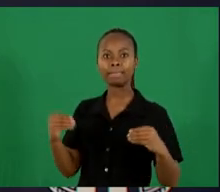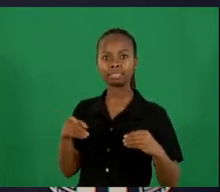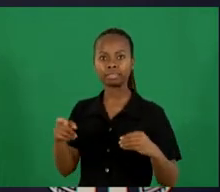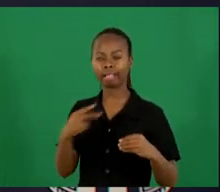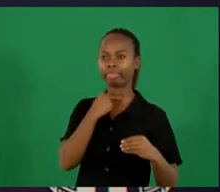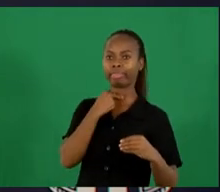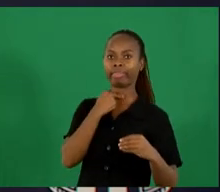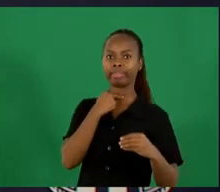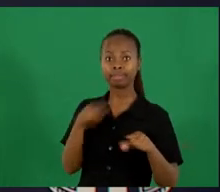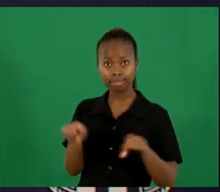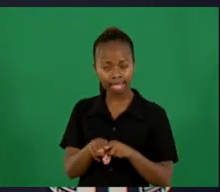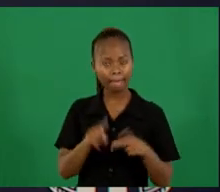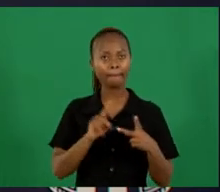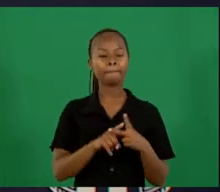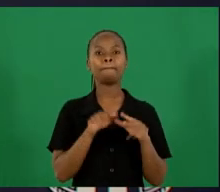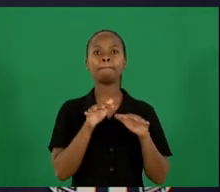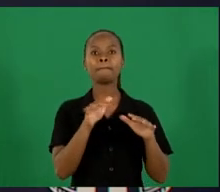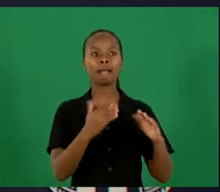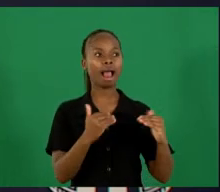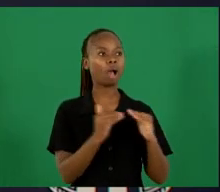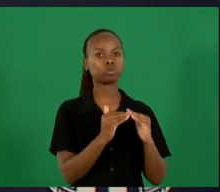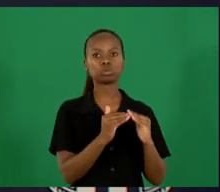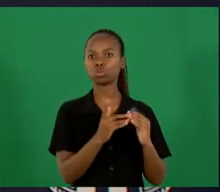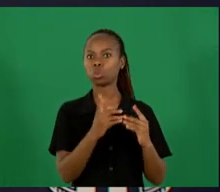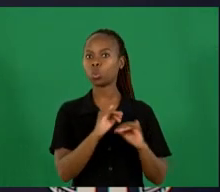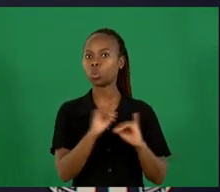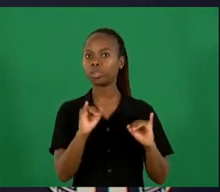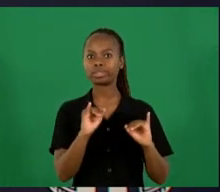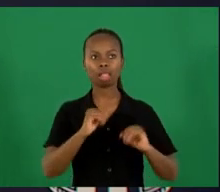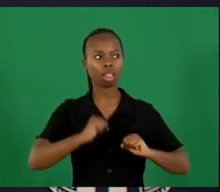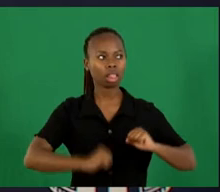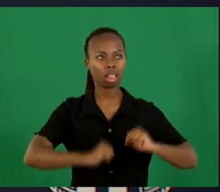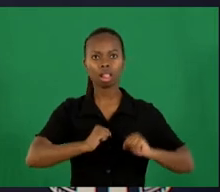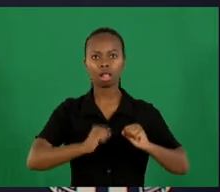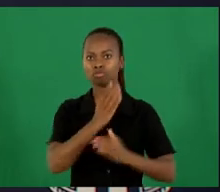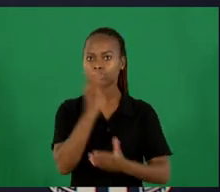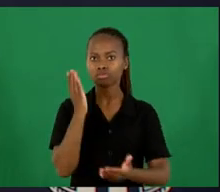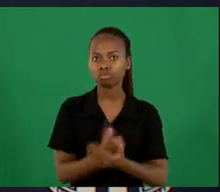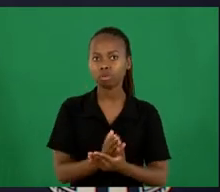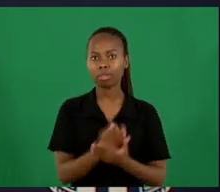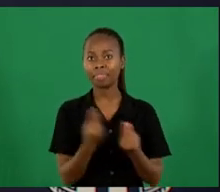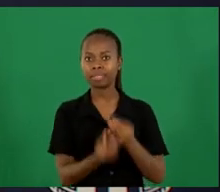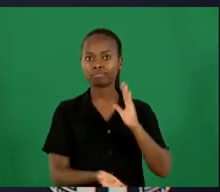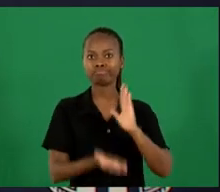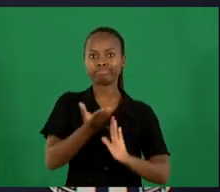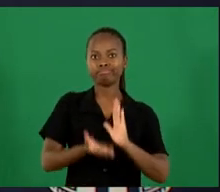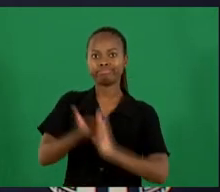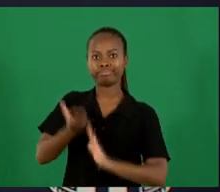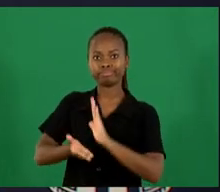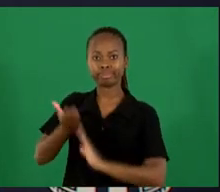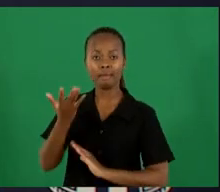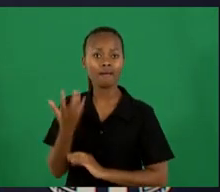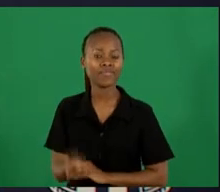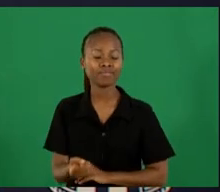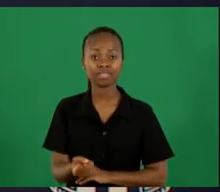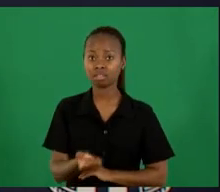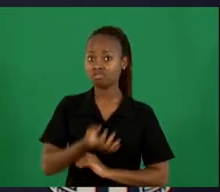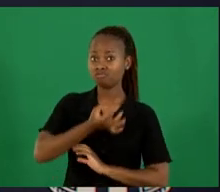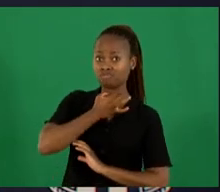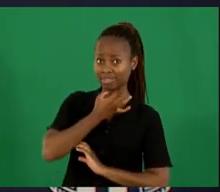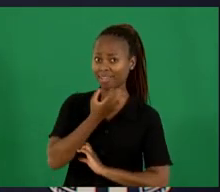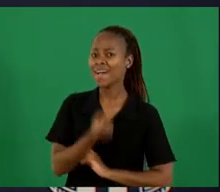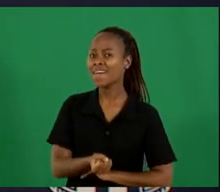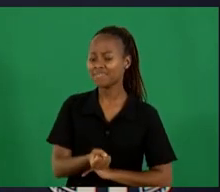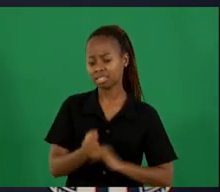living. Given sticky price and food price inflation, considerable risk still attaches to the